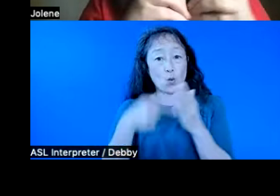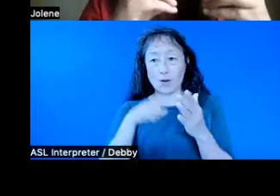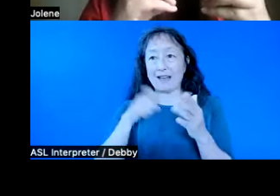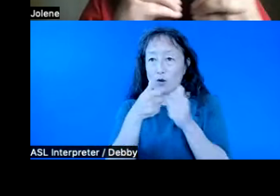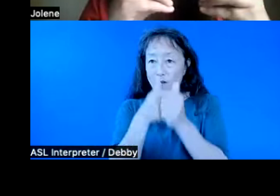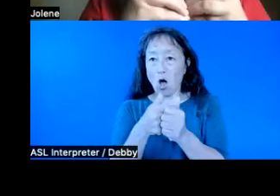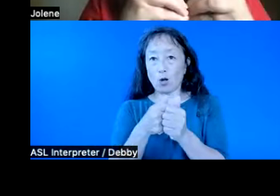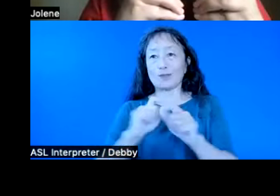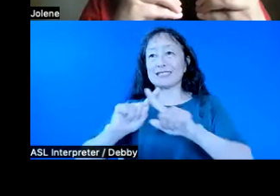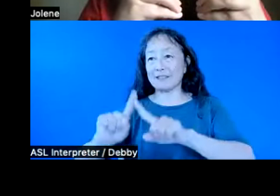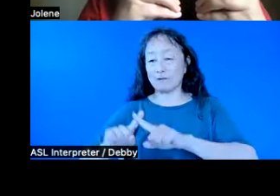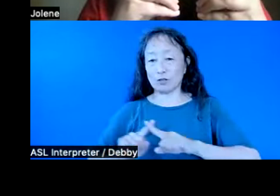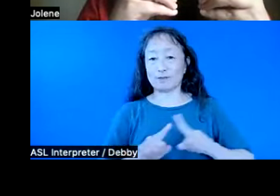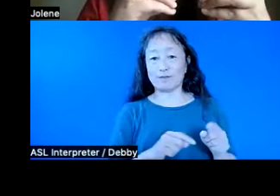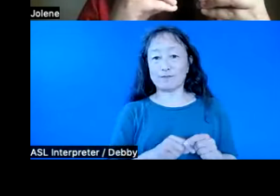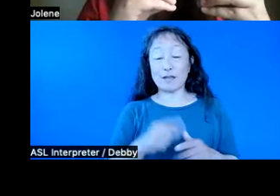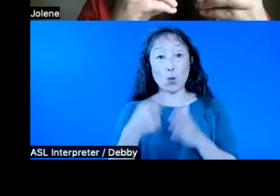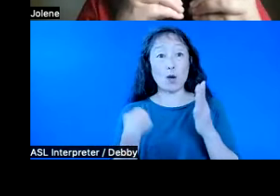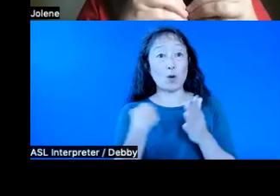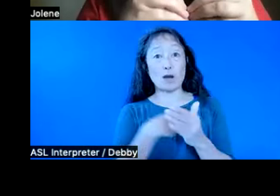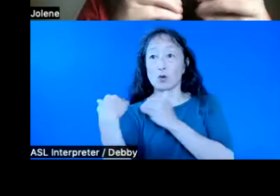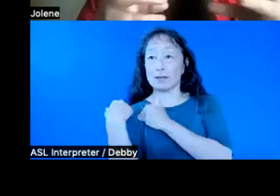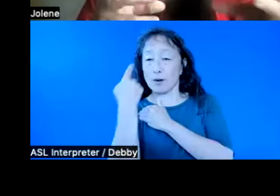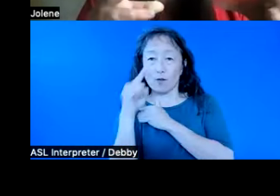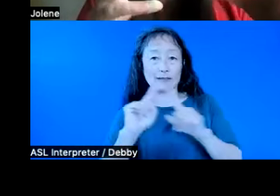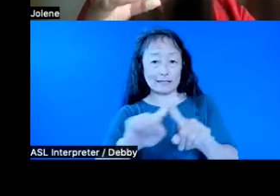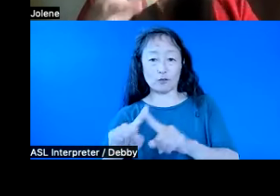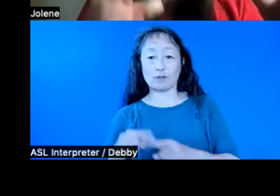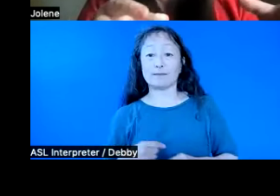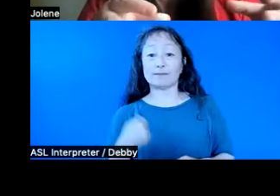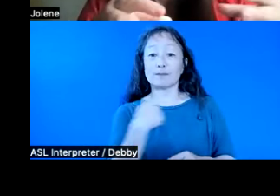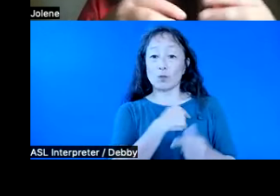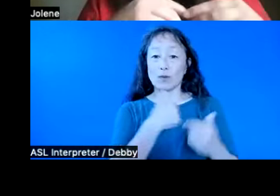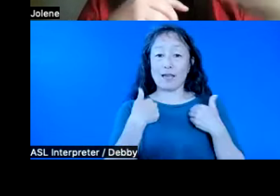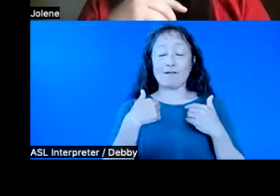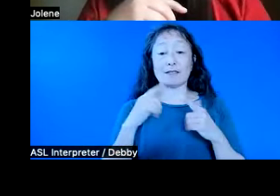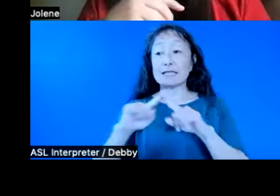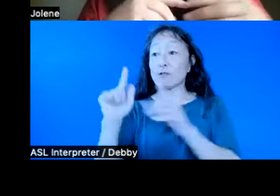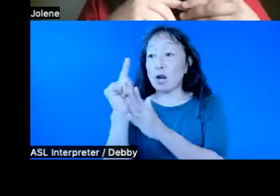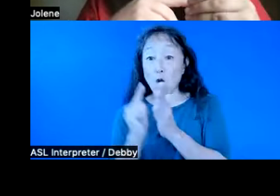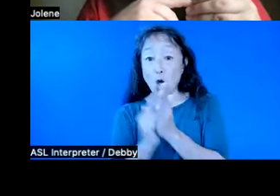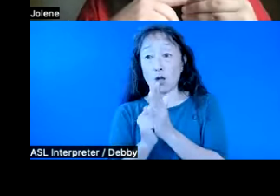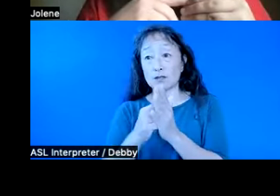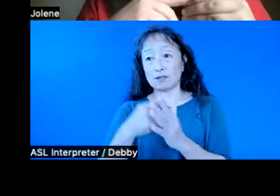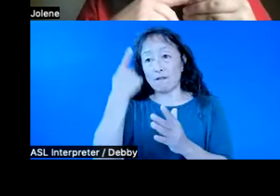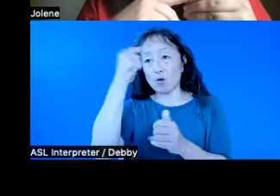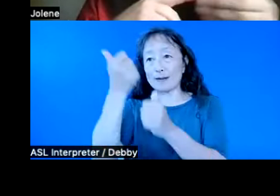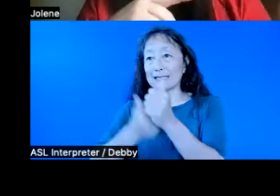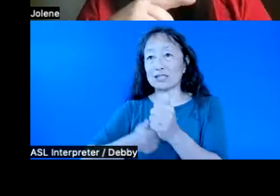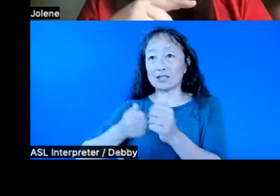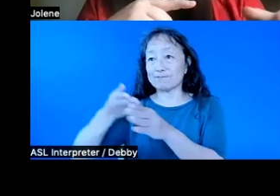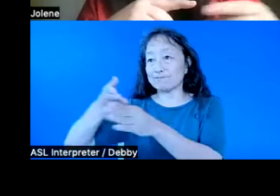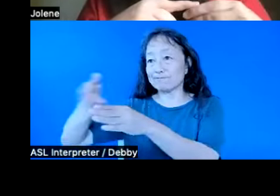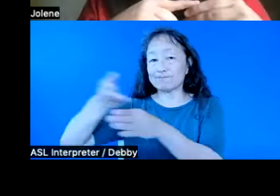things that we're held accountable to. We have different laws that are written around us. We have different people who